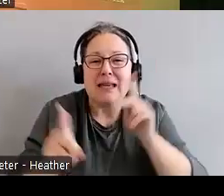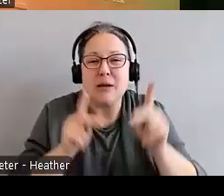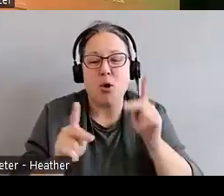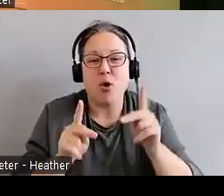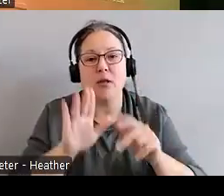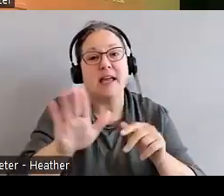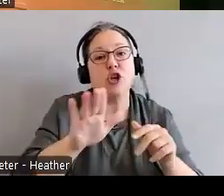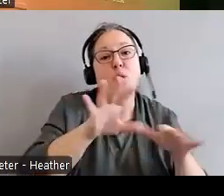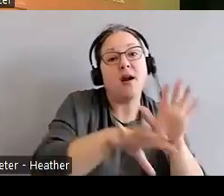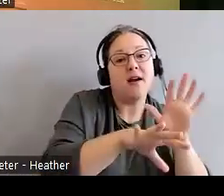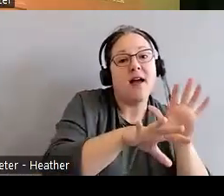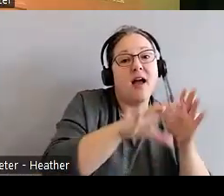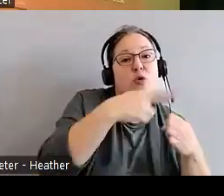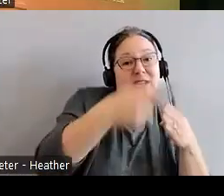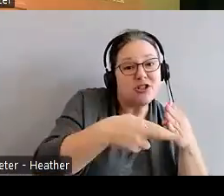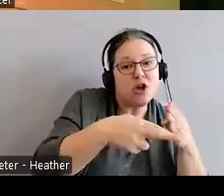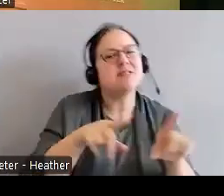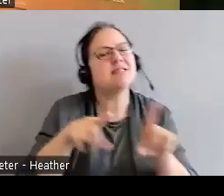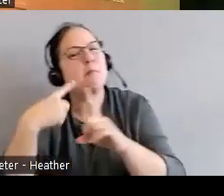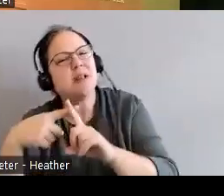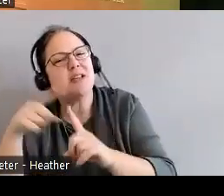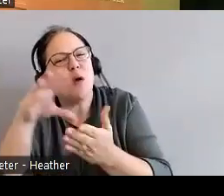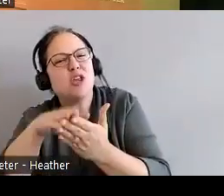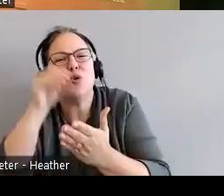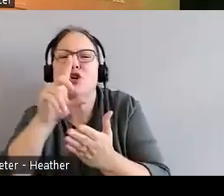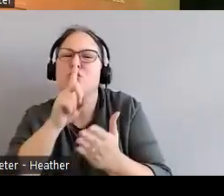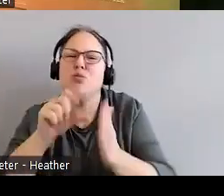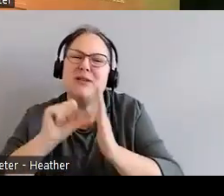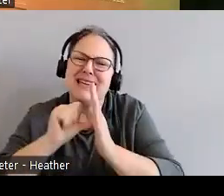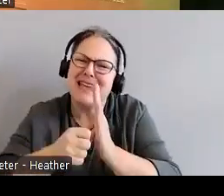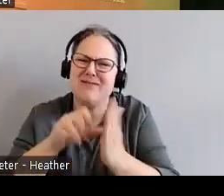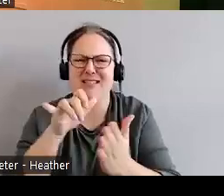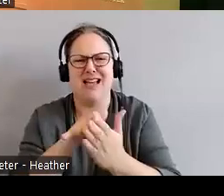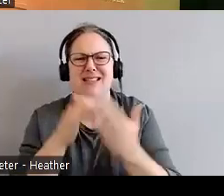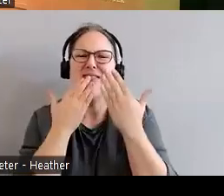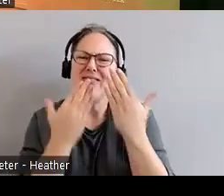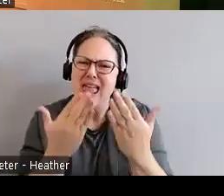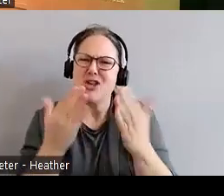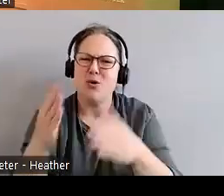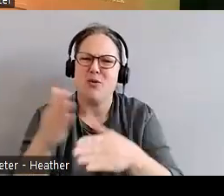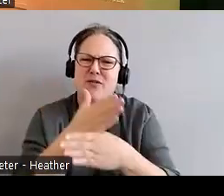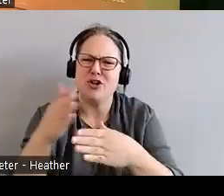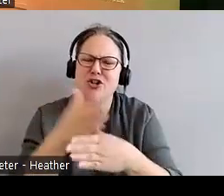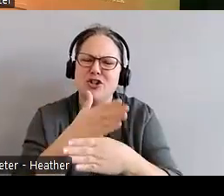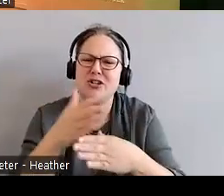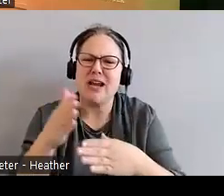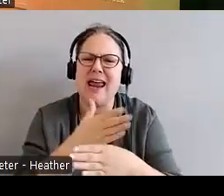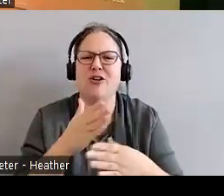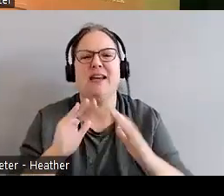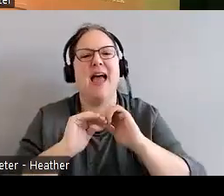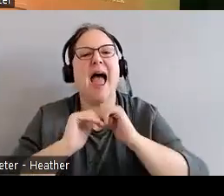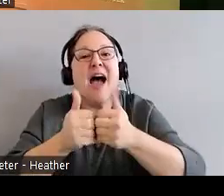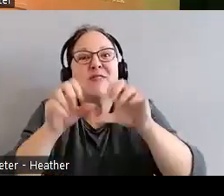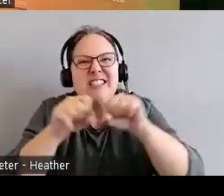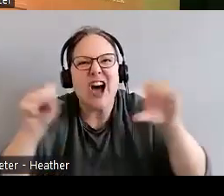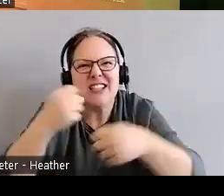as the stories about all that you've learned, really illustrated that. So thank you so much for telling us how the proverbial sausage is made. I am curious